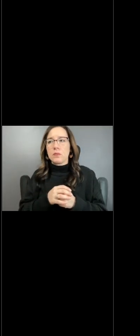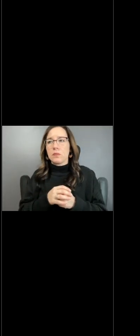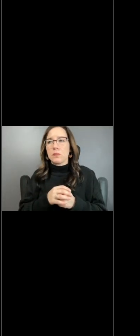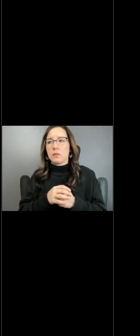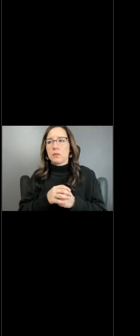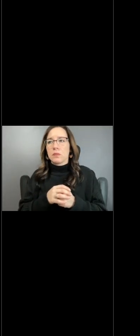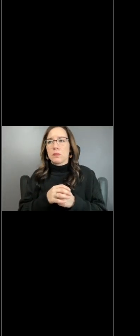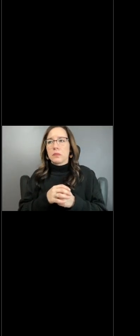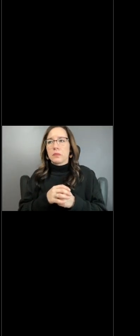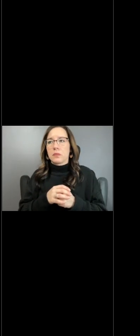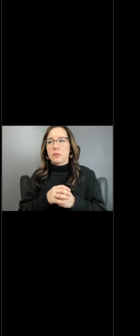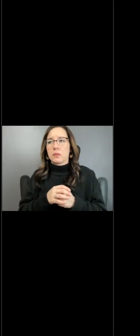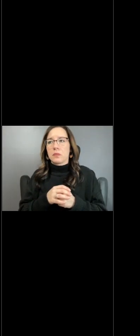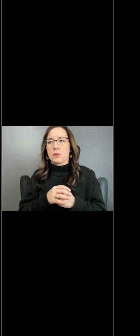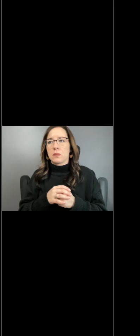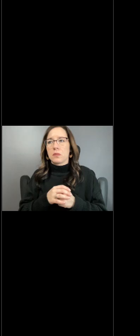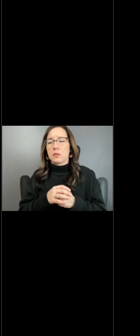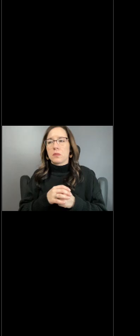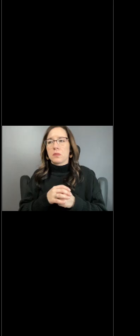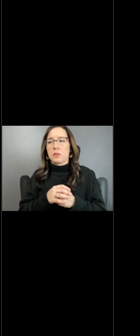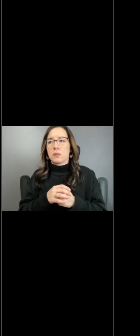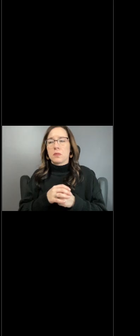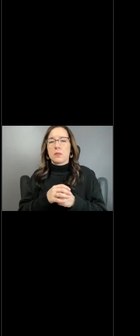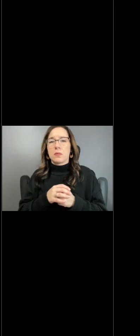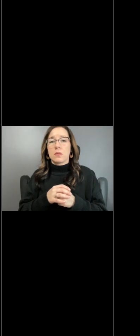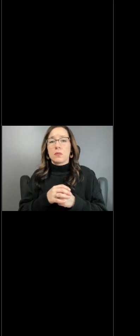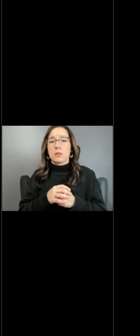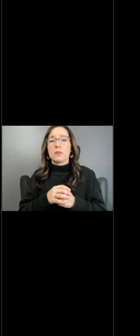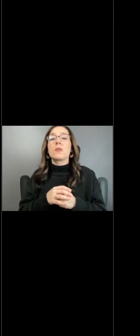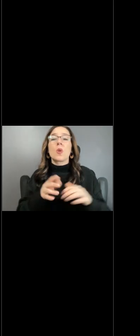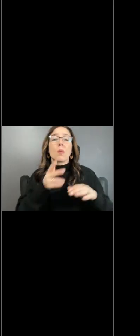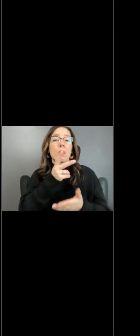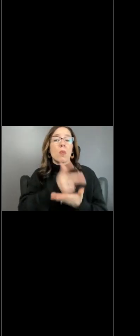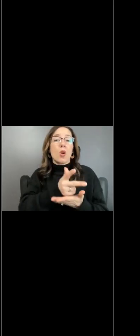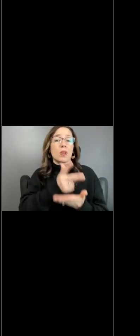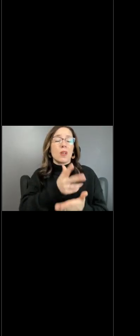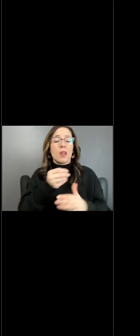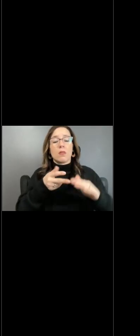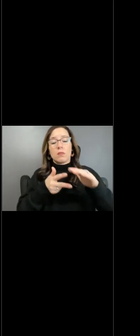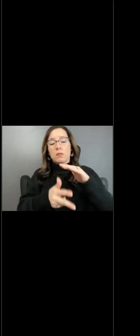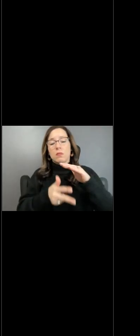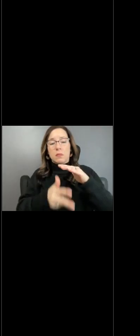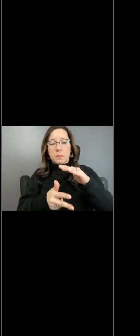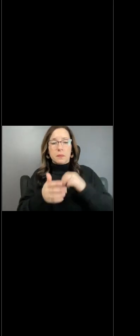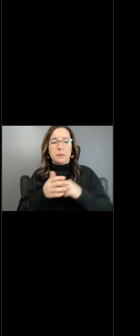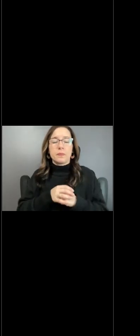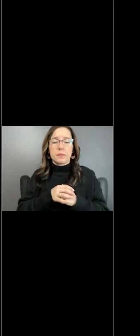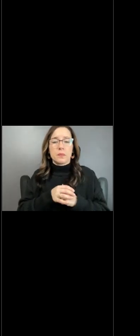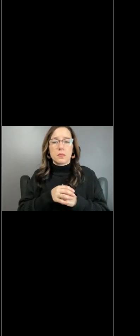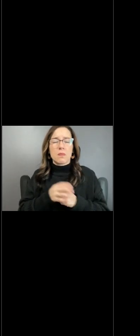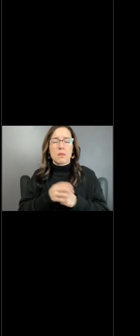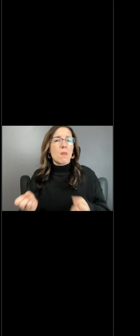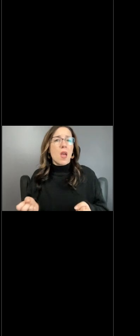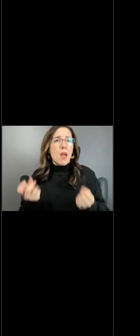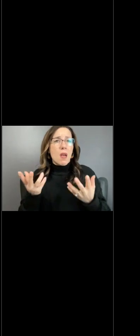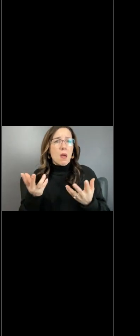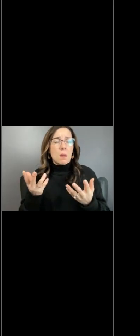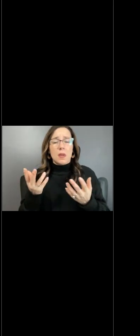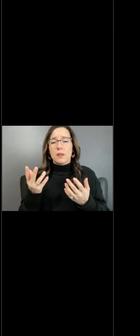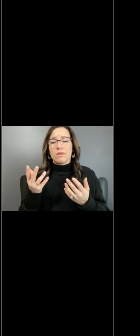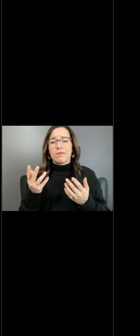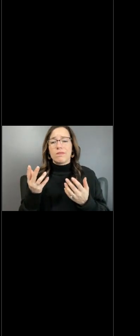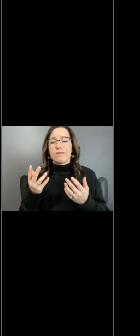Parking spaces and garages. The question is, how many resident parking